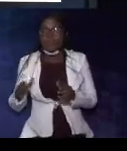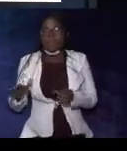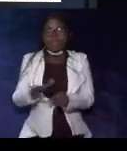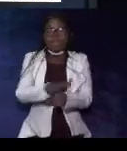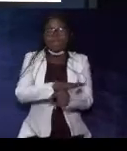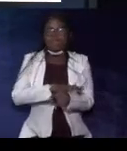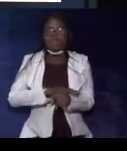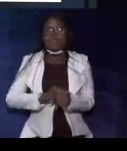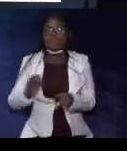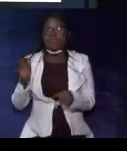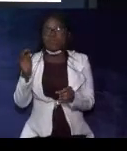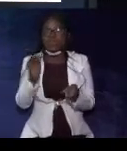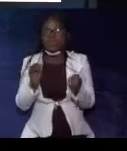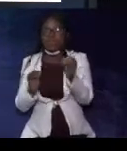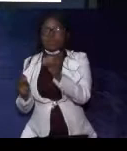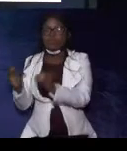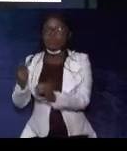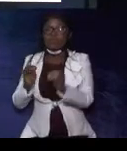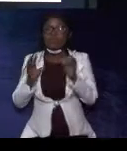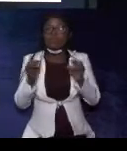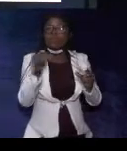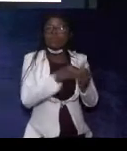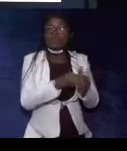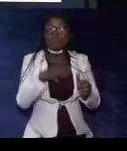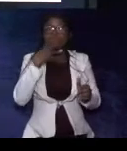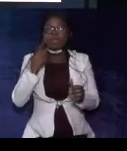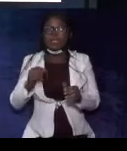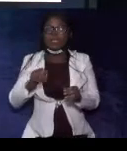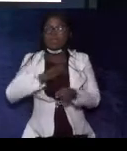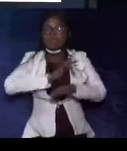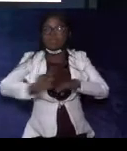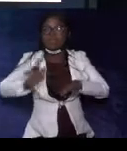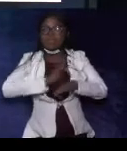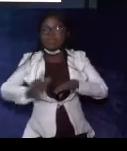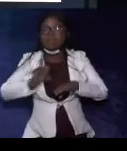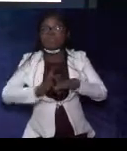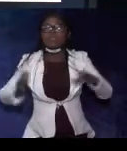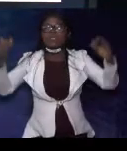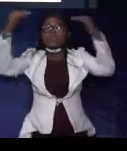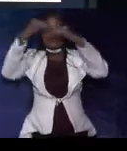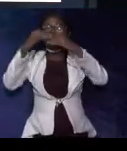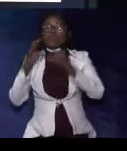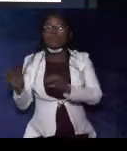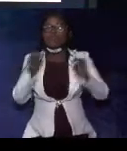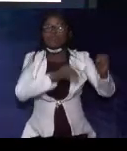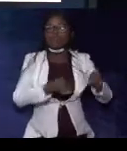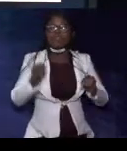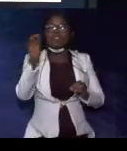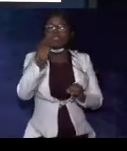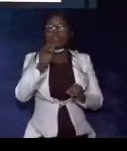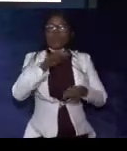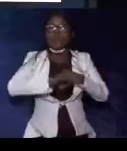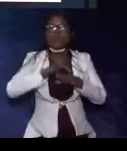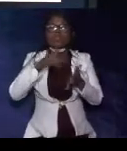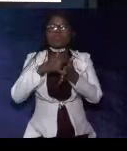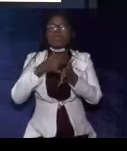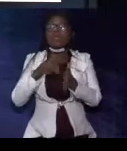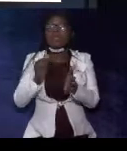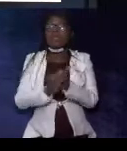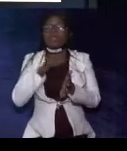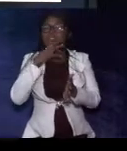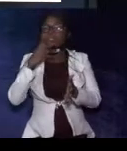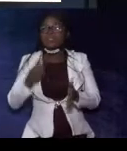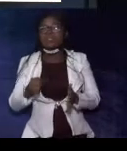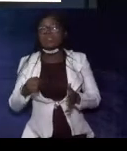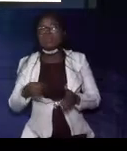see all these spaces? I have to fill them with zeros so that all the numbers can be digits can be appropriately placed